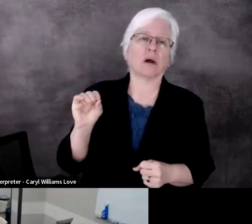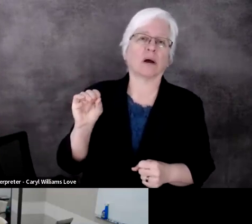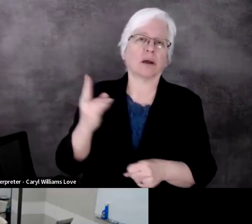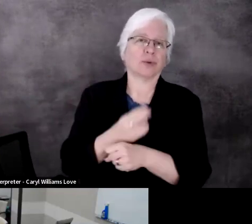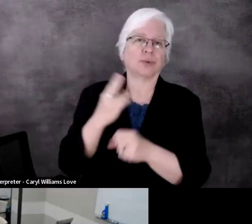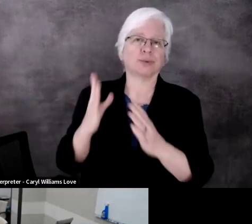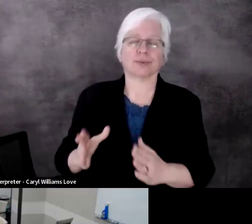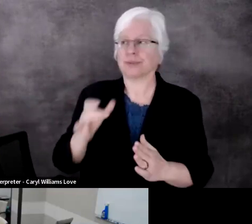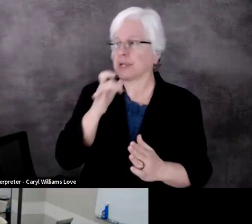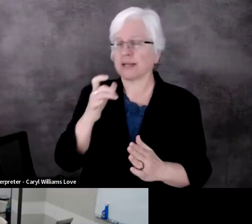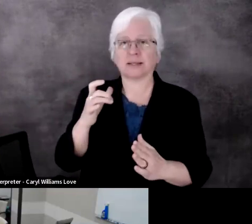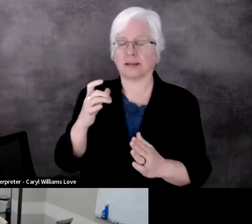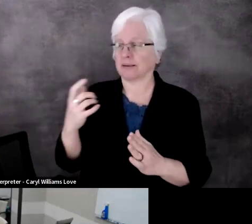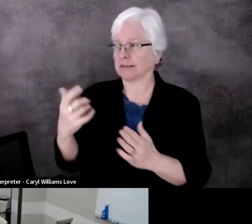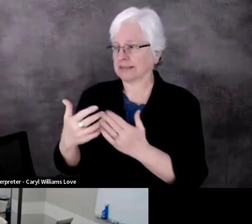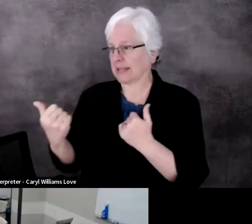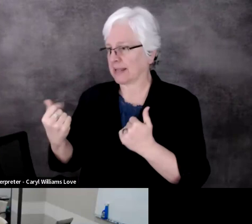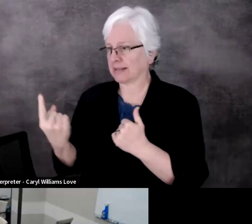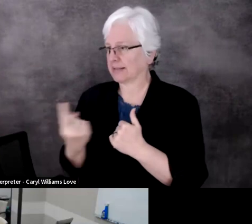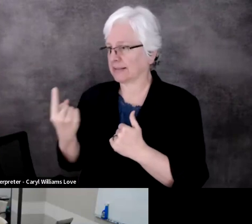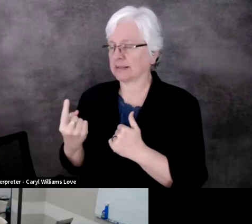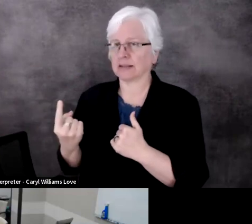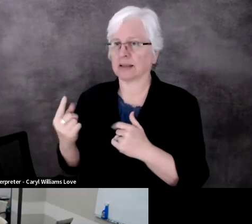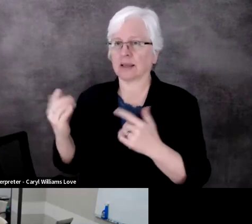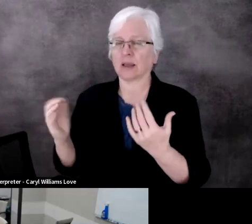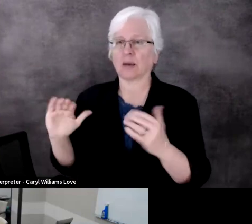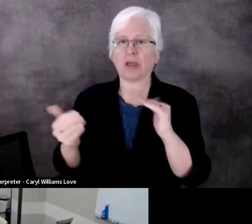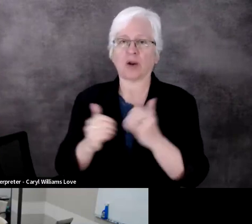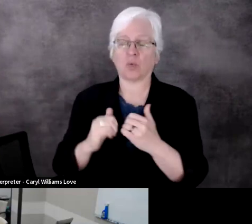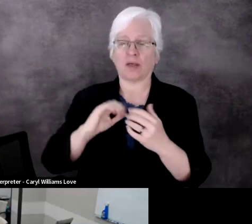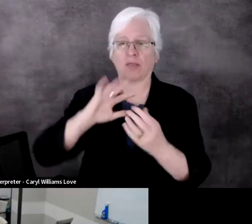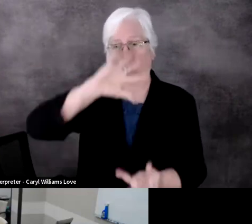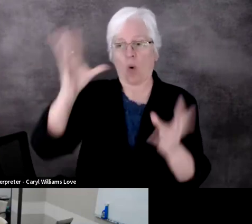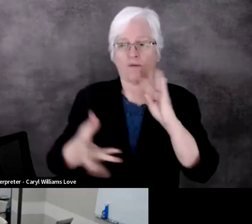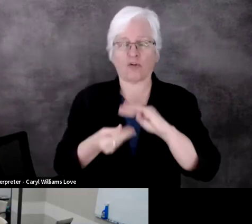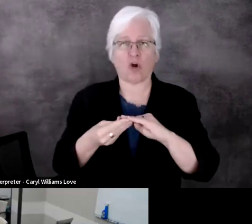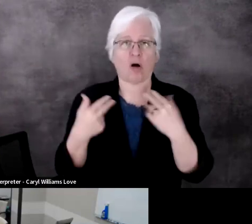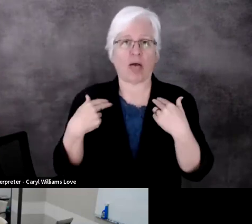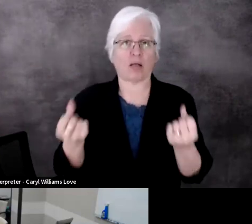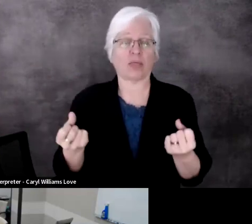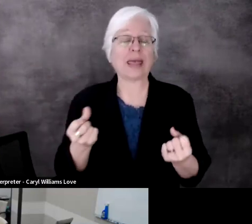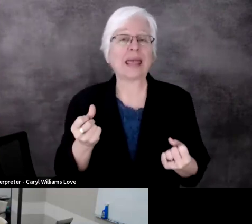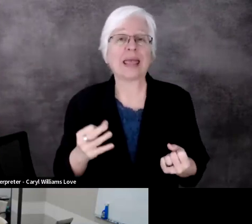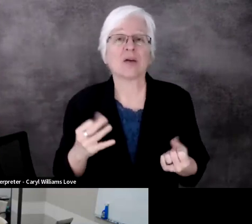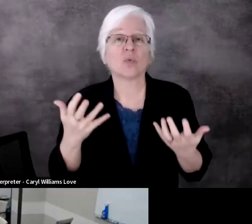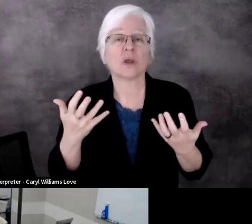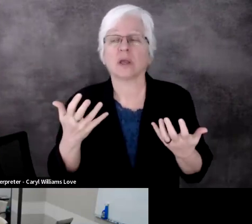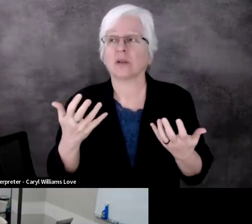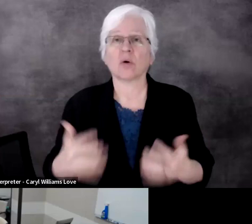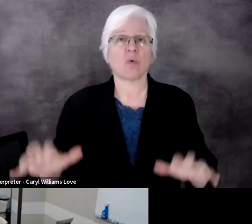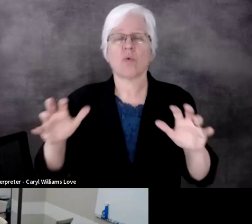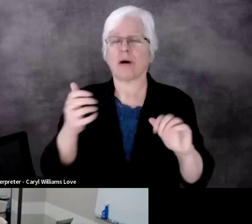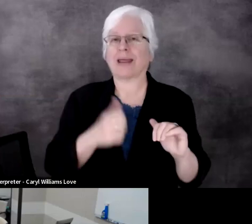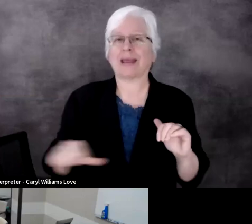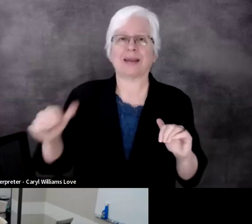overall health and physical health conditions. And if we really want no wrong doors, we've got to have those doors able to deal with